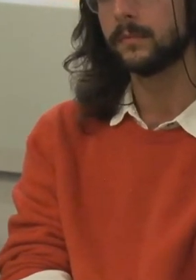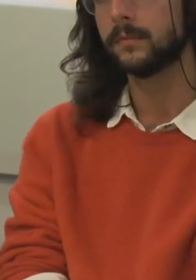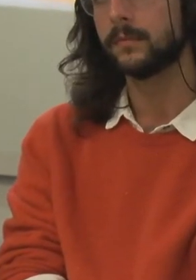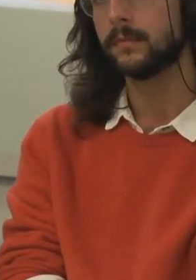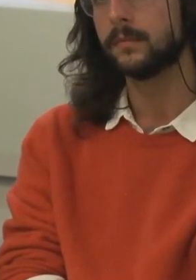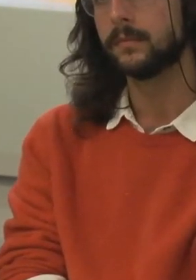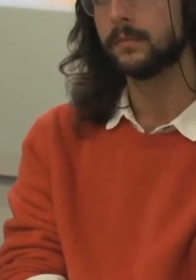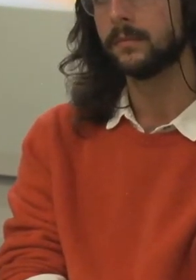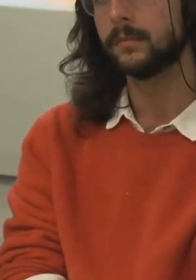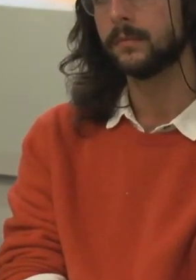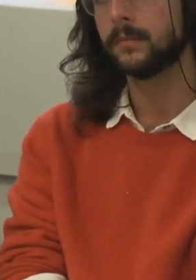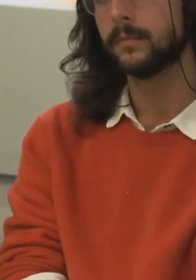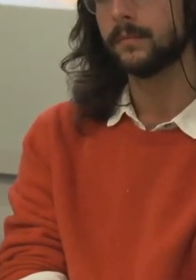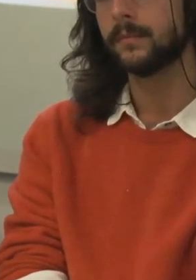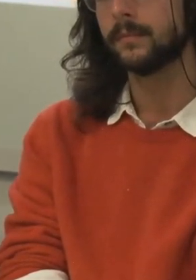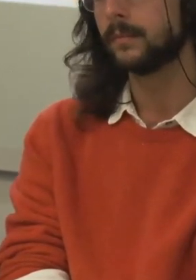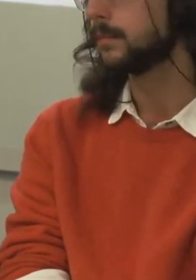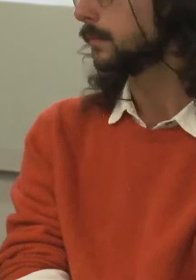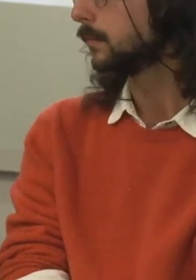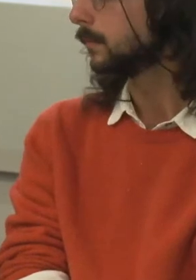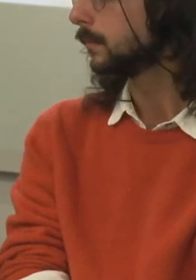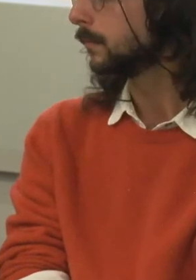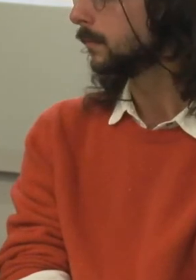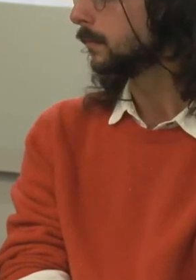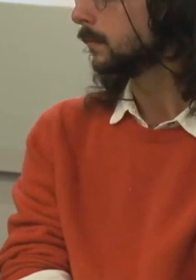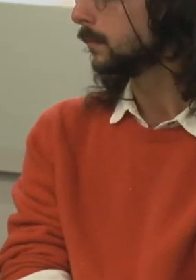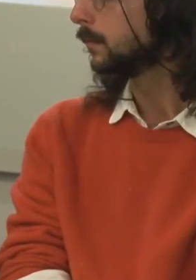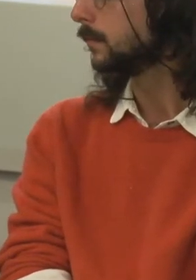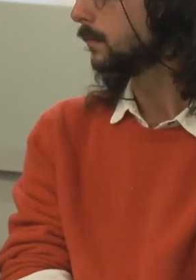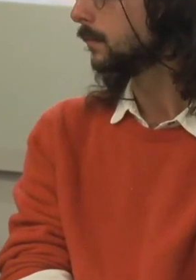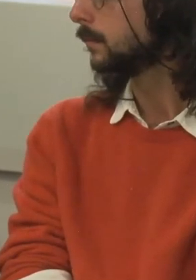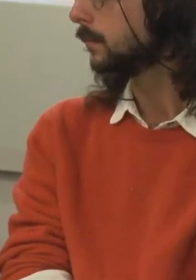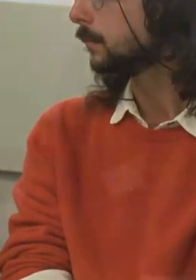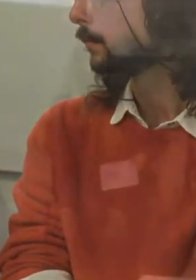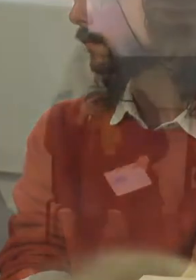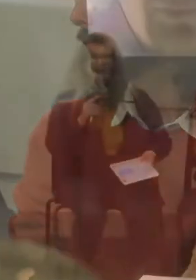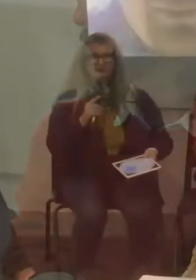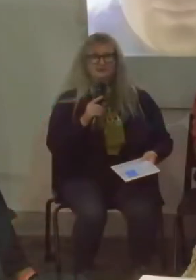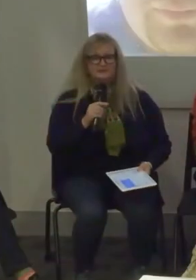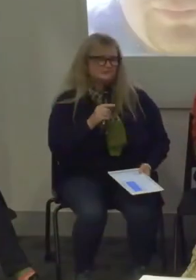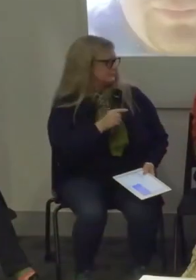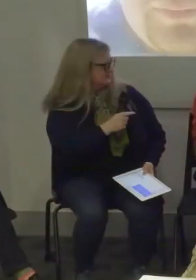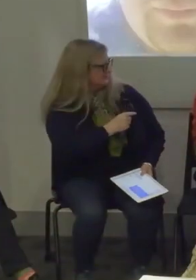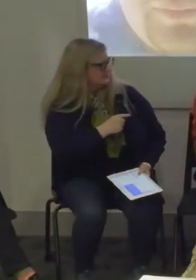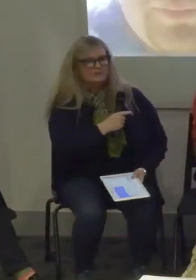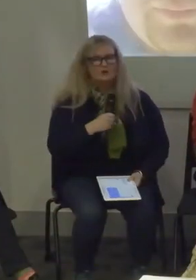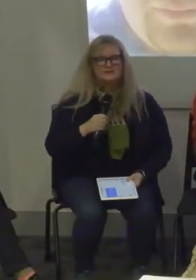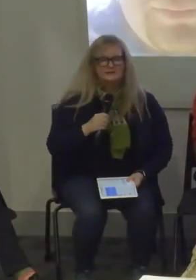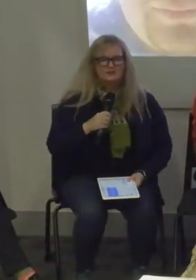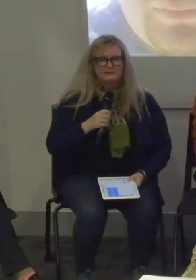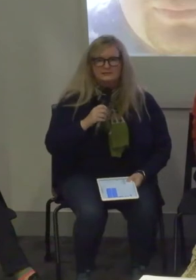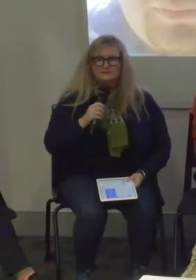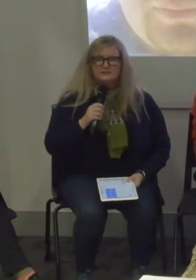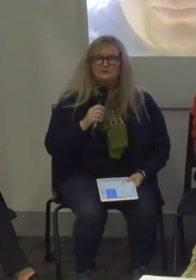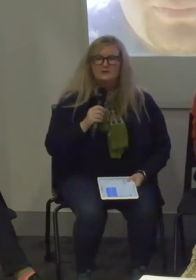you at anyway and... It certainly does, though, exacerbate when you think about that privilege that we're commenting